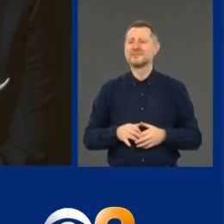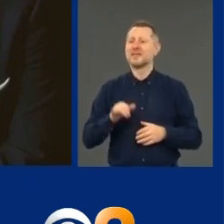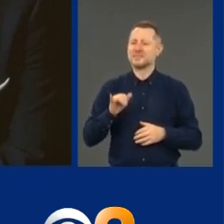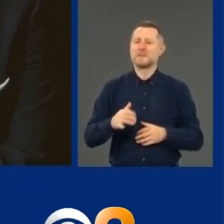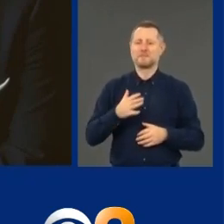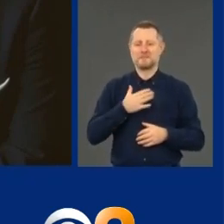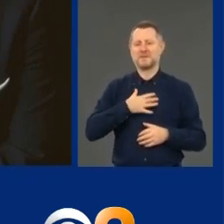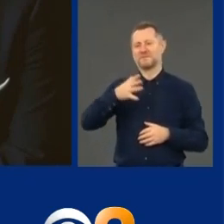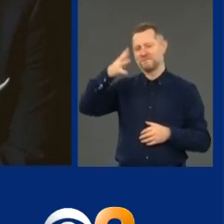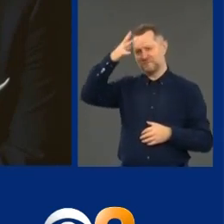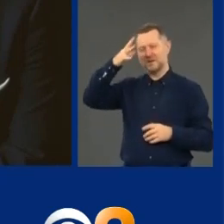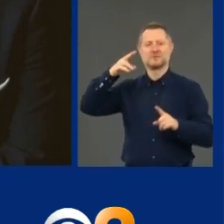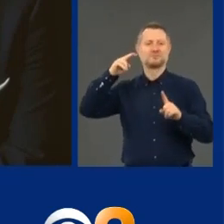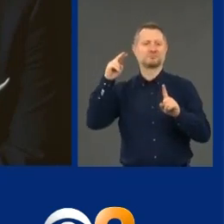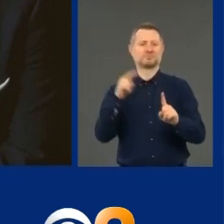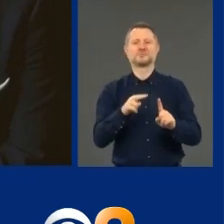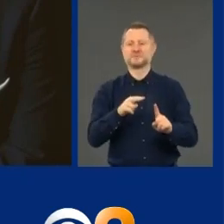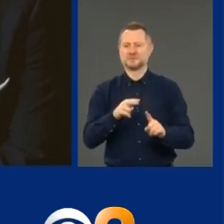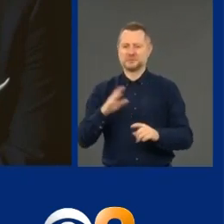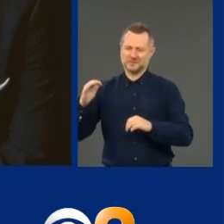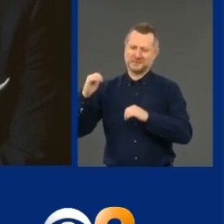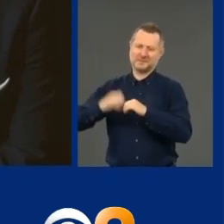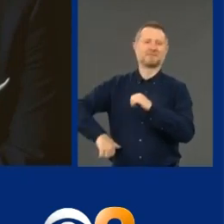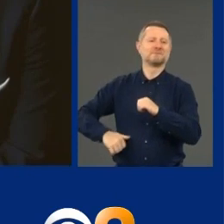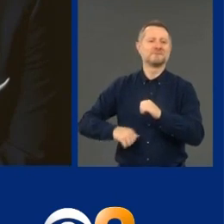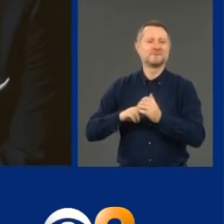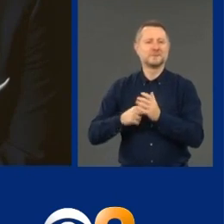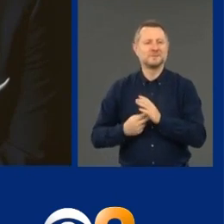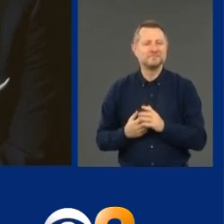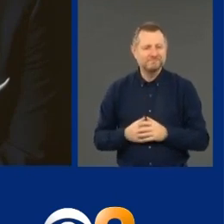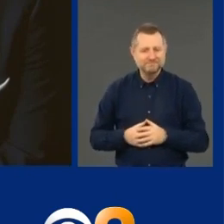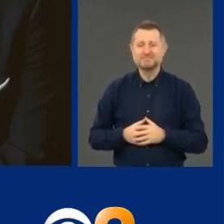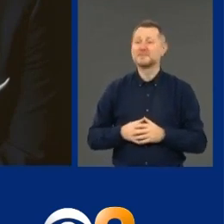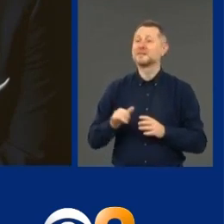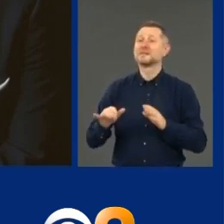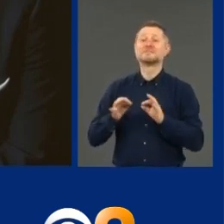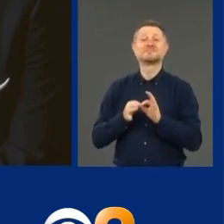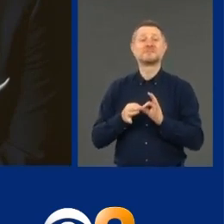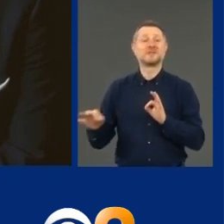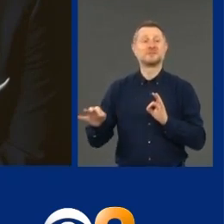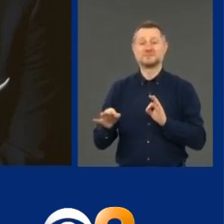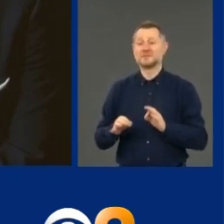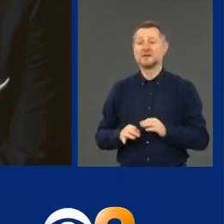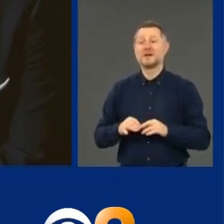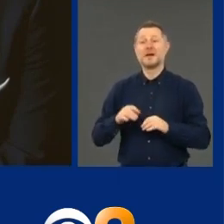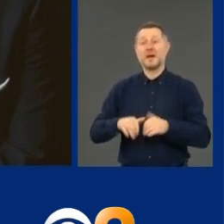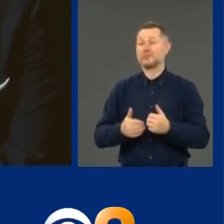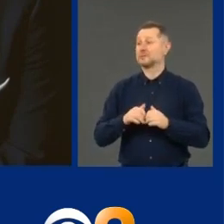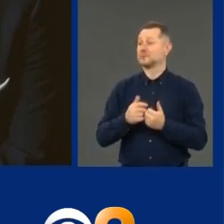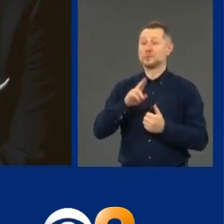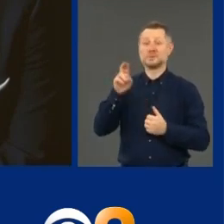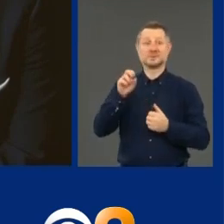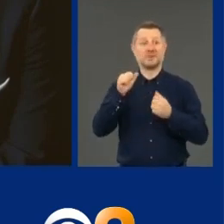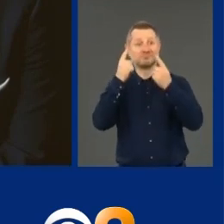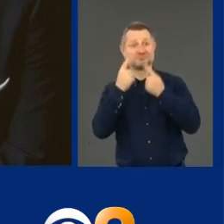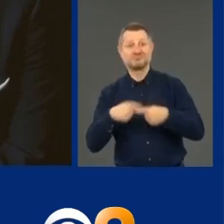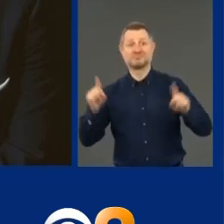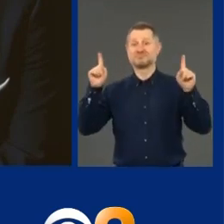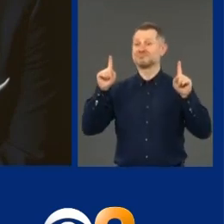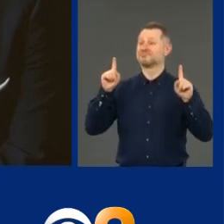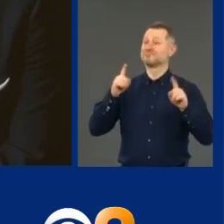sense and his definition of toughness. This nation at its best is at its best only when we see ourselves, all of us, as one